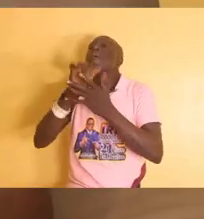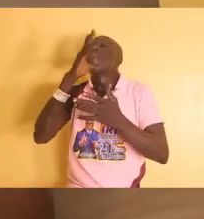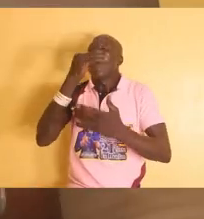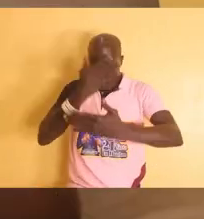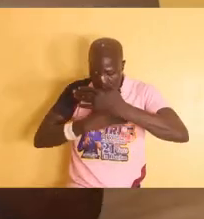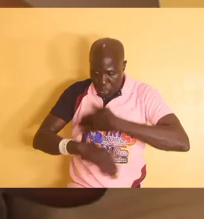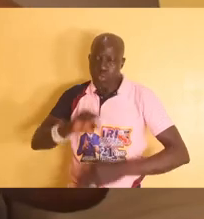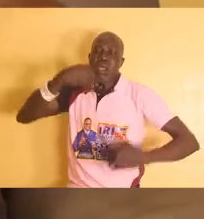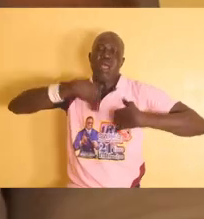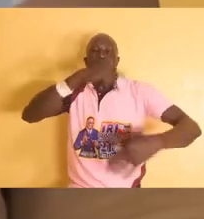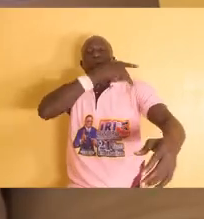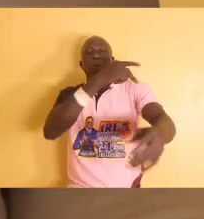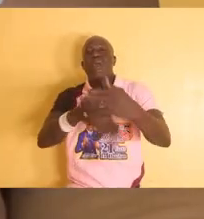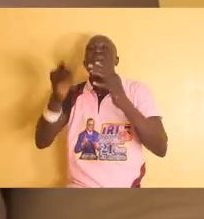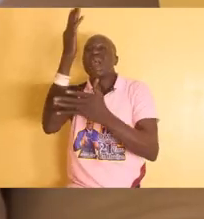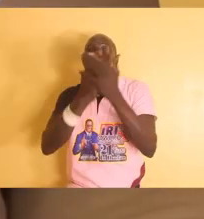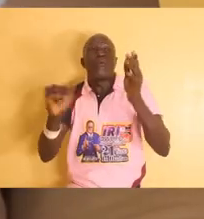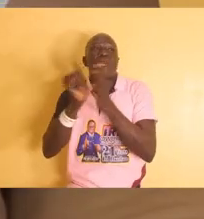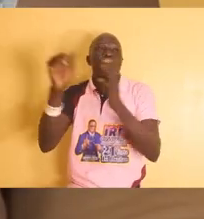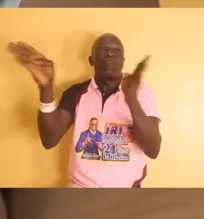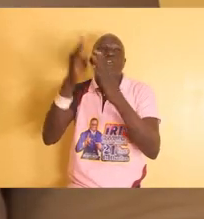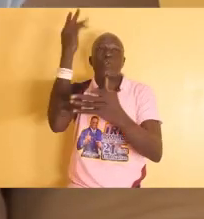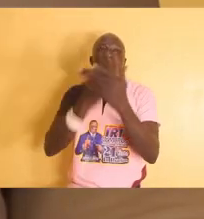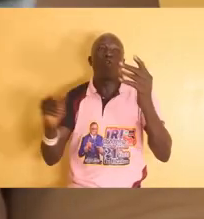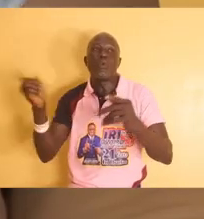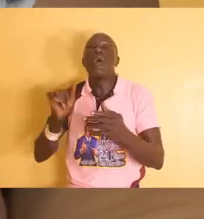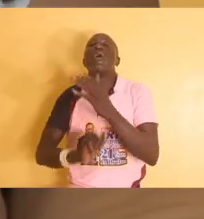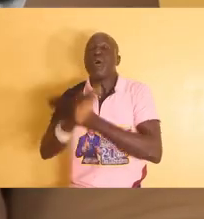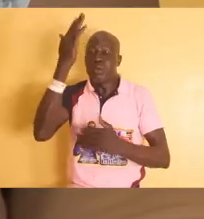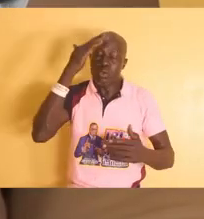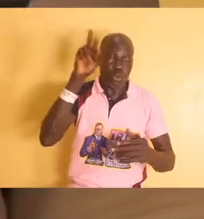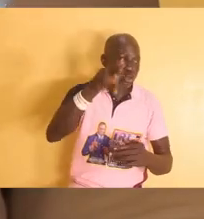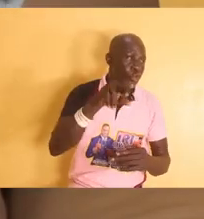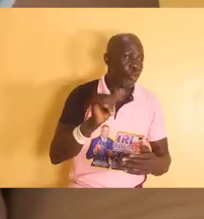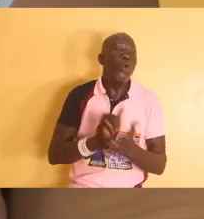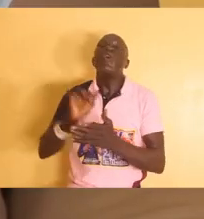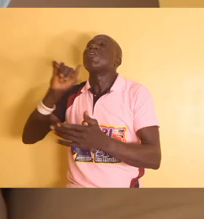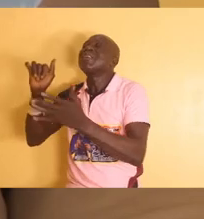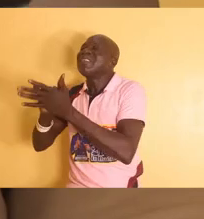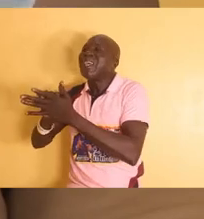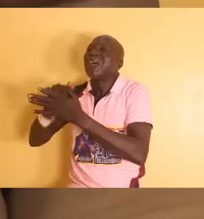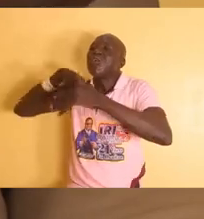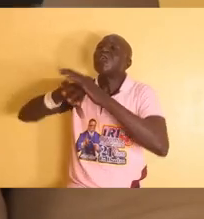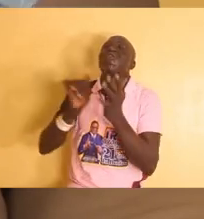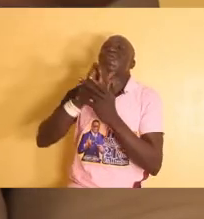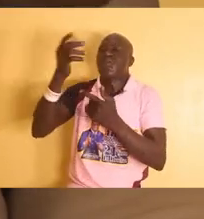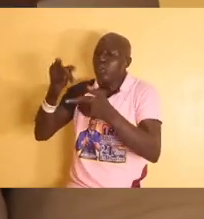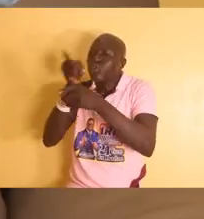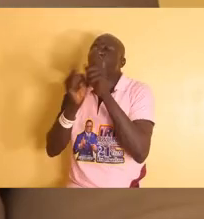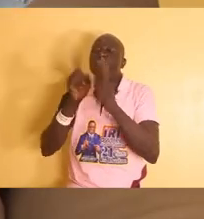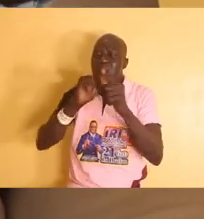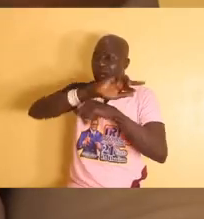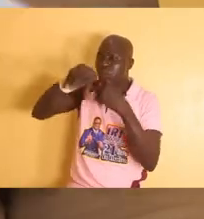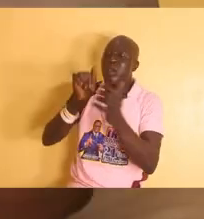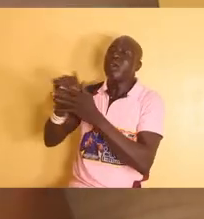ti wà kí ìyá rẹ tó lóyún rẹ. Yeah, ibi kan ló ti wà. You are somewhere. Ọlọ́run ti dá ọmọ. God have known you. No, that the internal call I'm talking about.